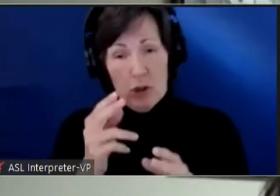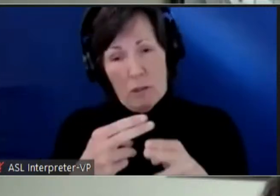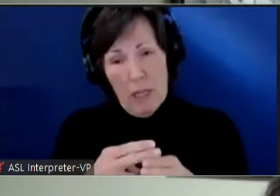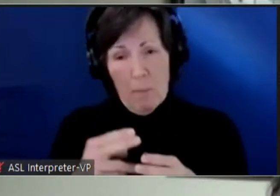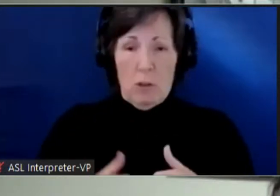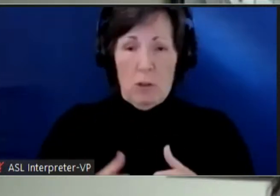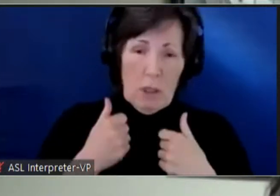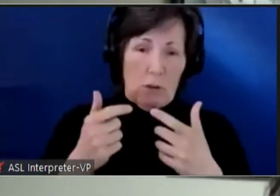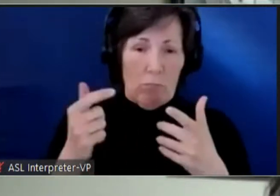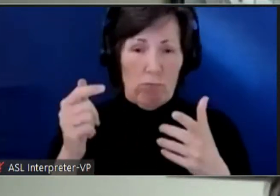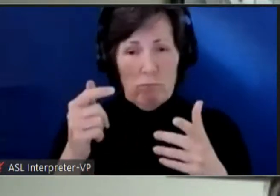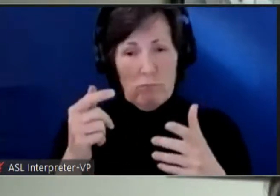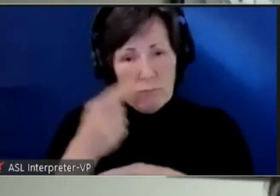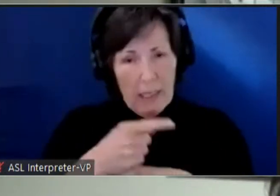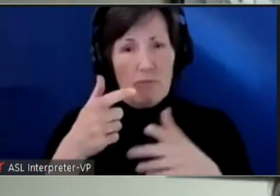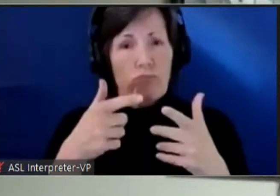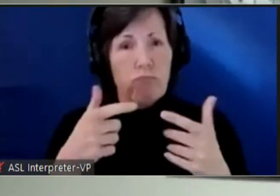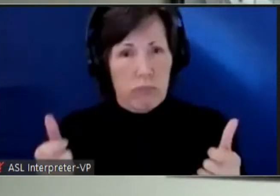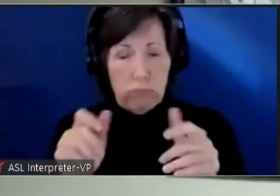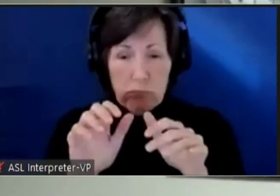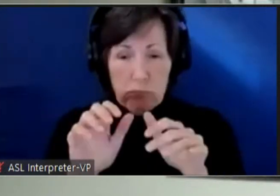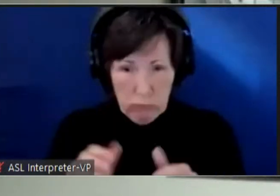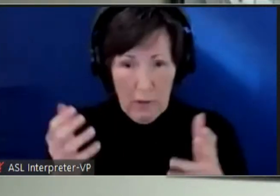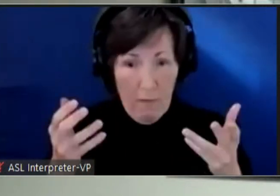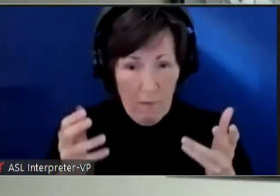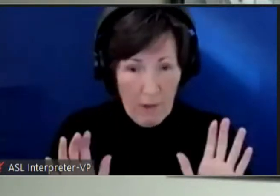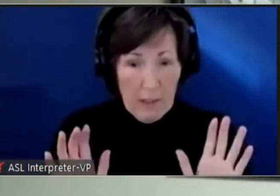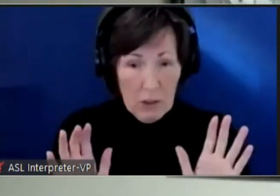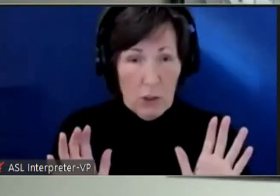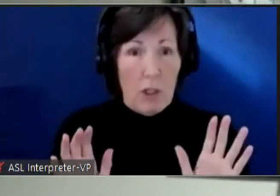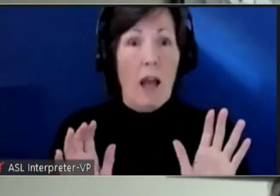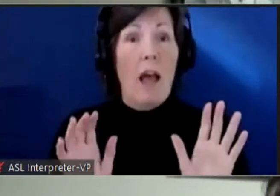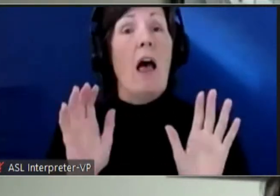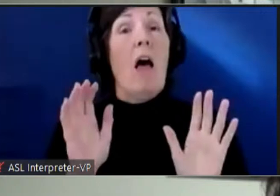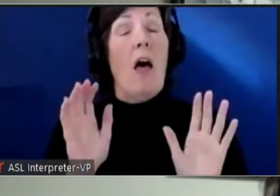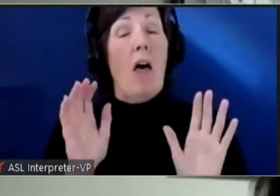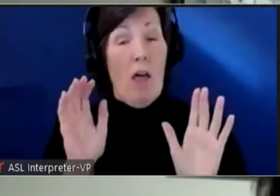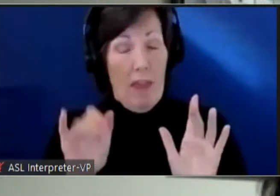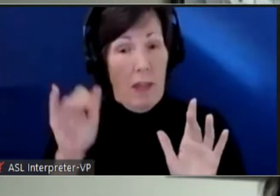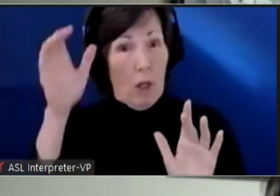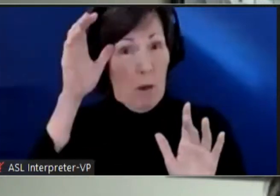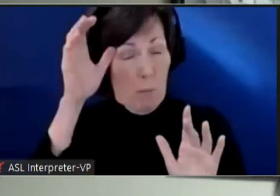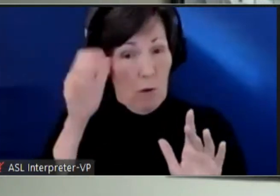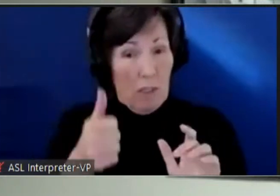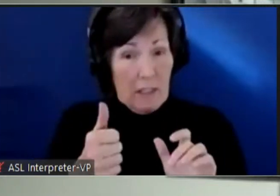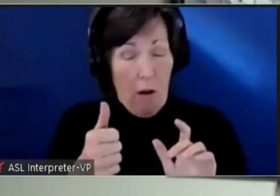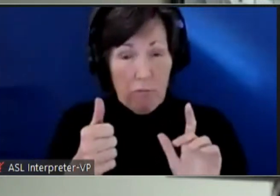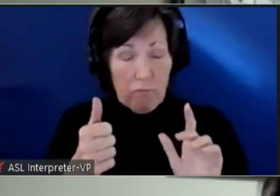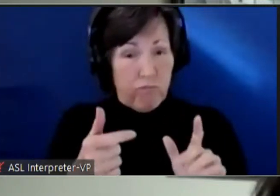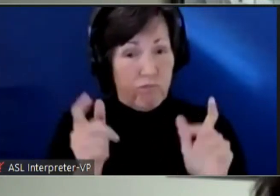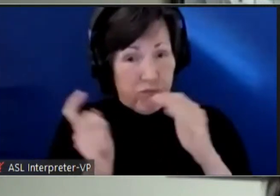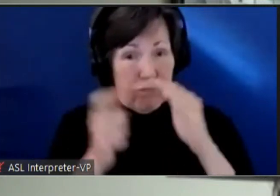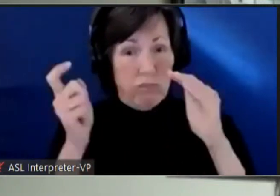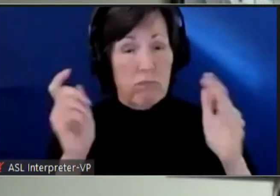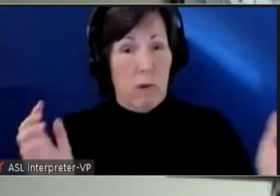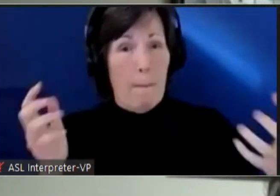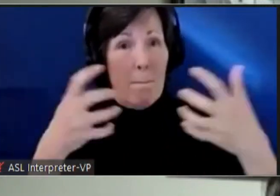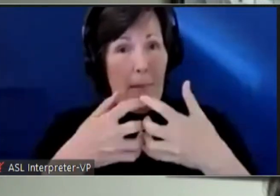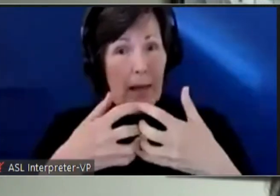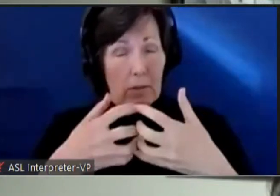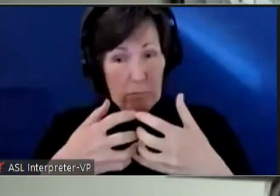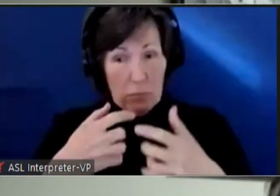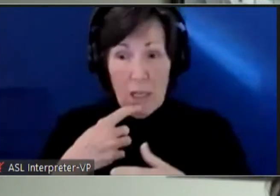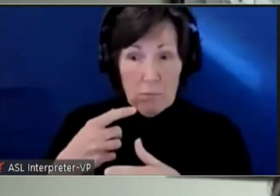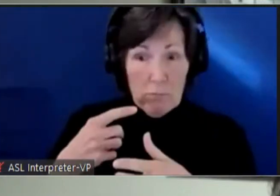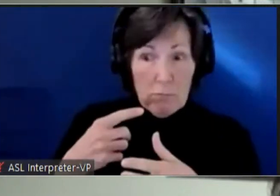and date and that sort of thing. And by virtue of that, the computer can match them up and say, oh, you're eligible, and here